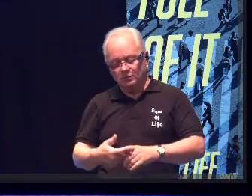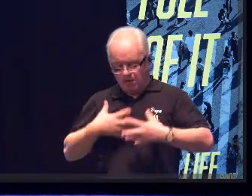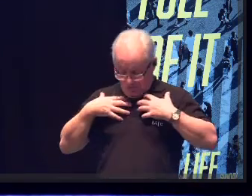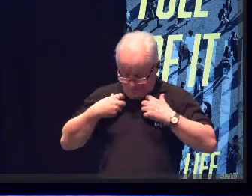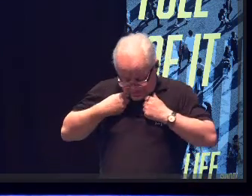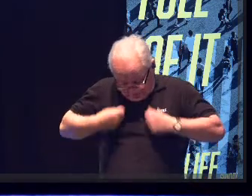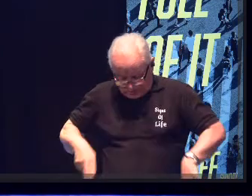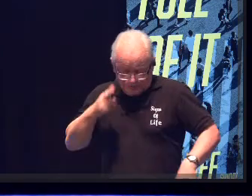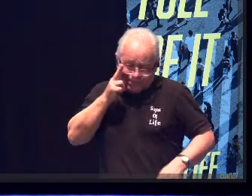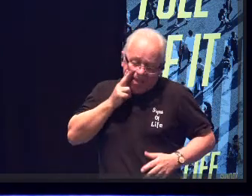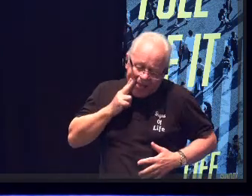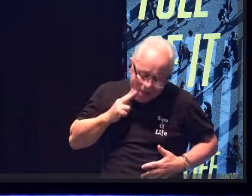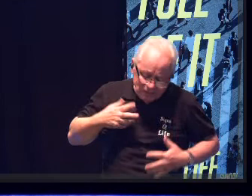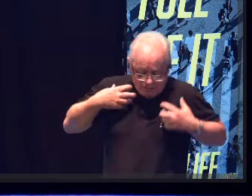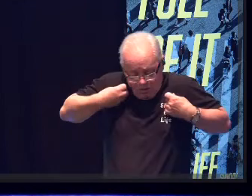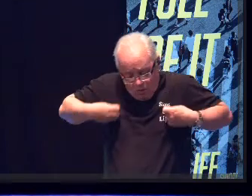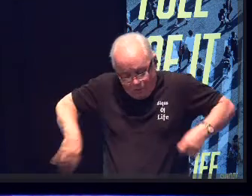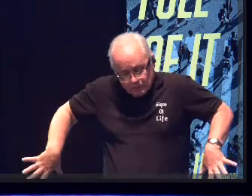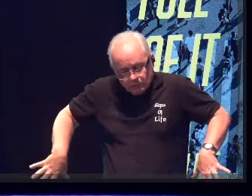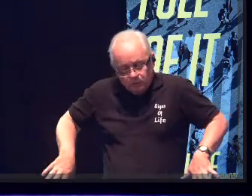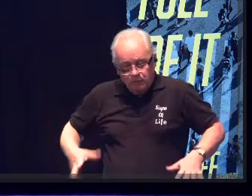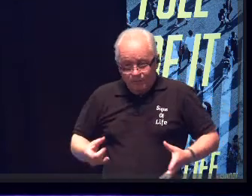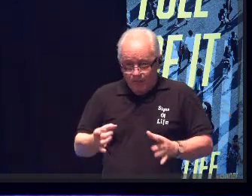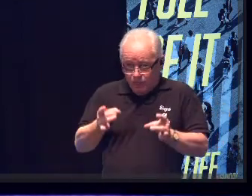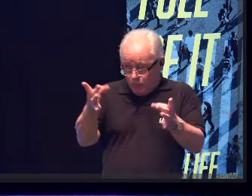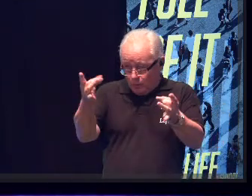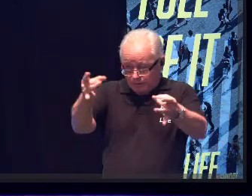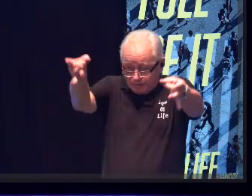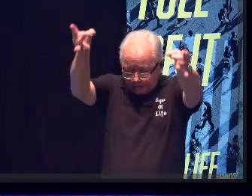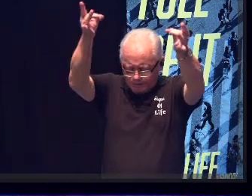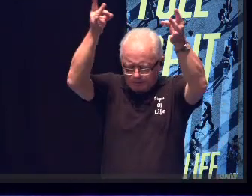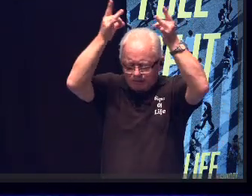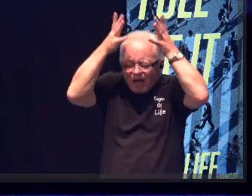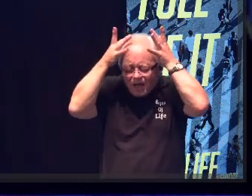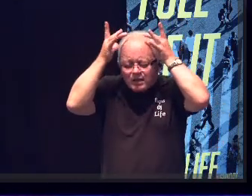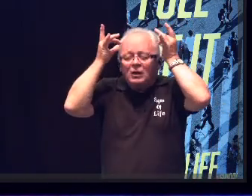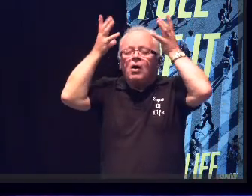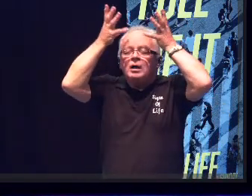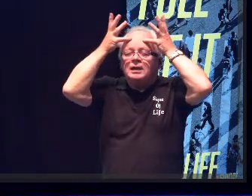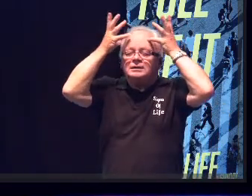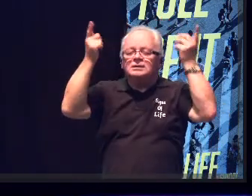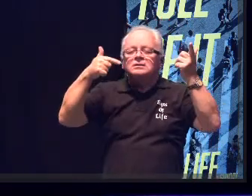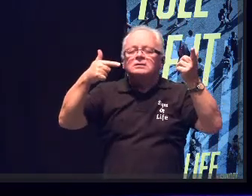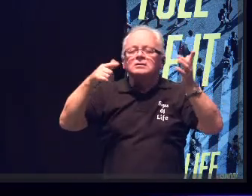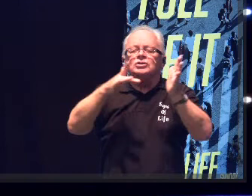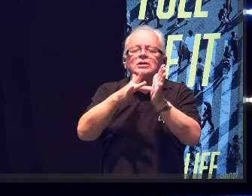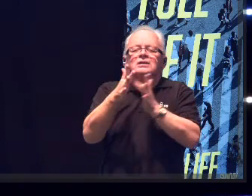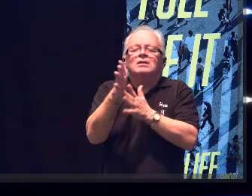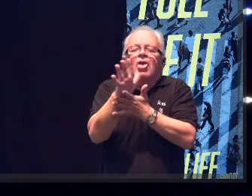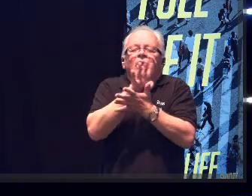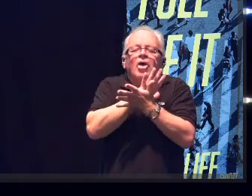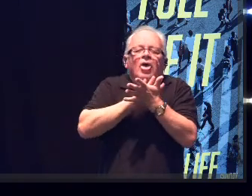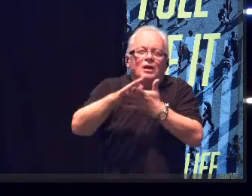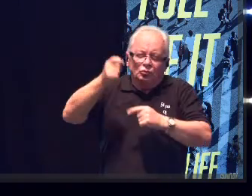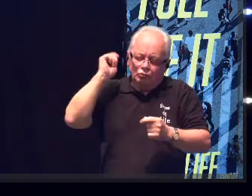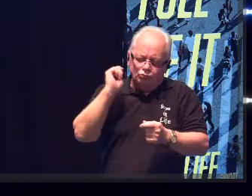stripped naked. He had a crown of thorns placed on his head. He was scourged, which is a